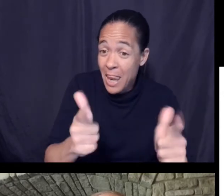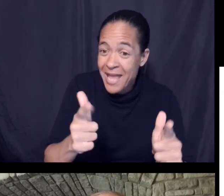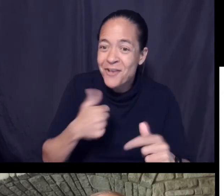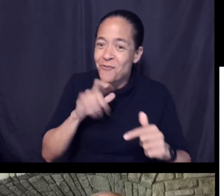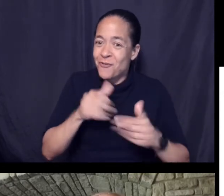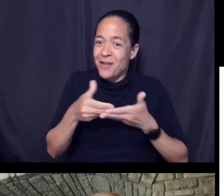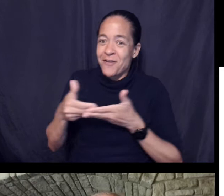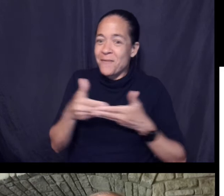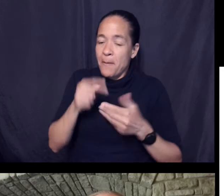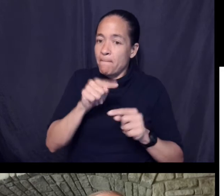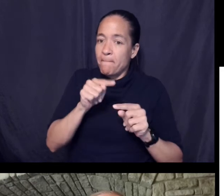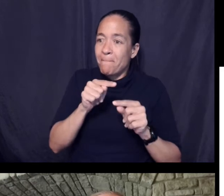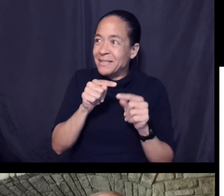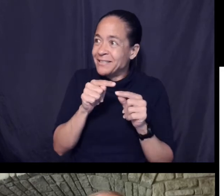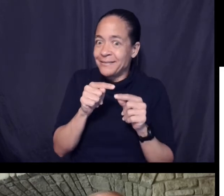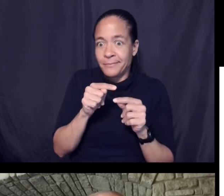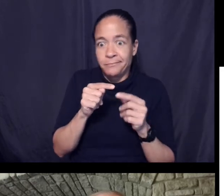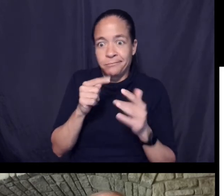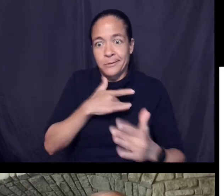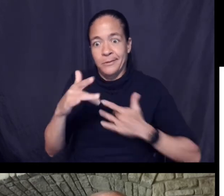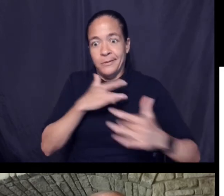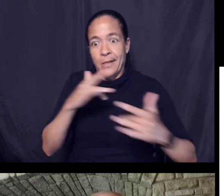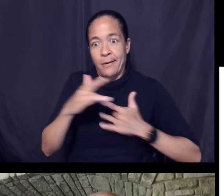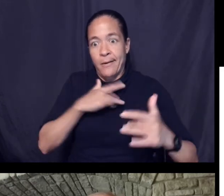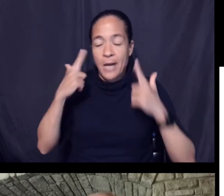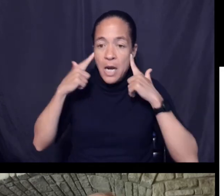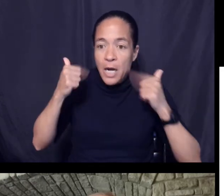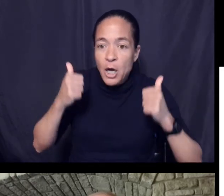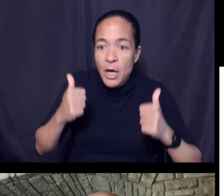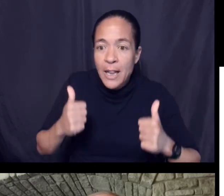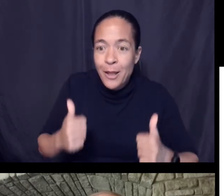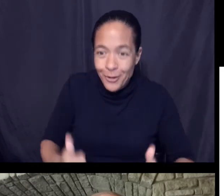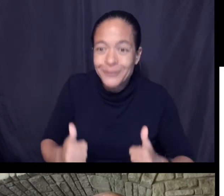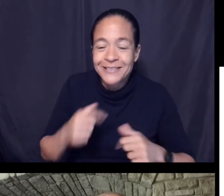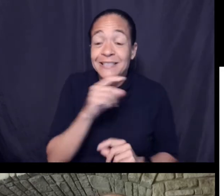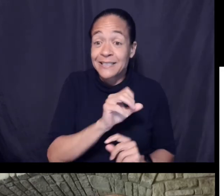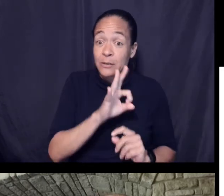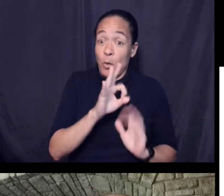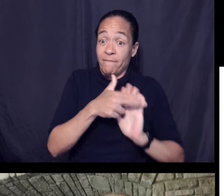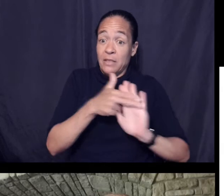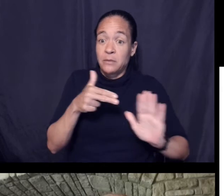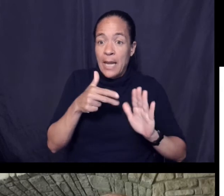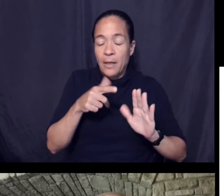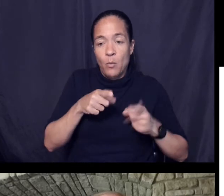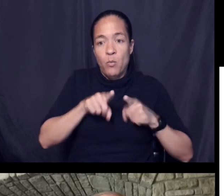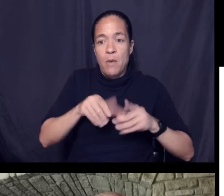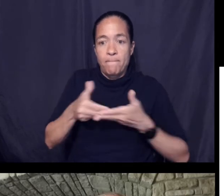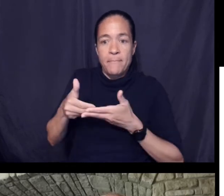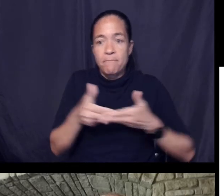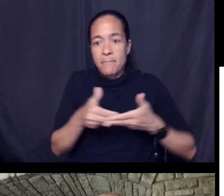have to worry about these infants developing progressive hearing loss with time. So these infants, if diagnosed, could